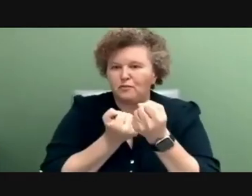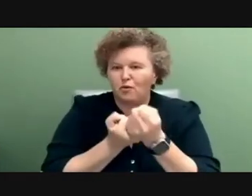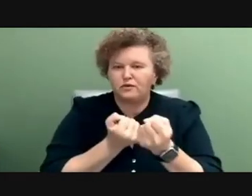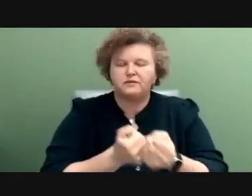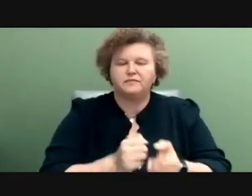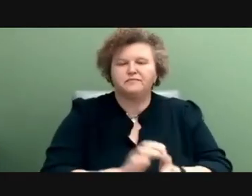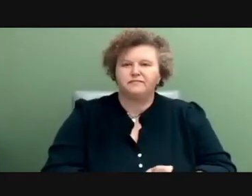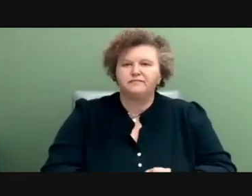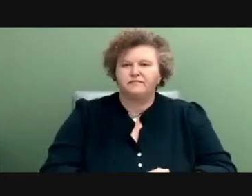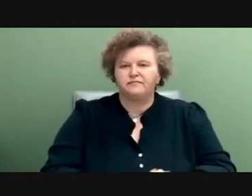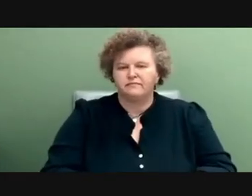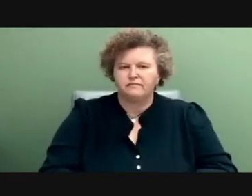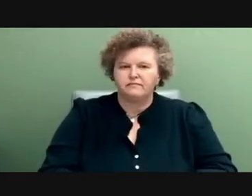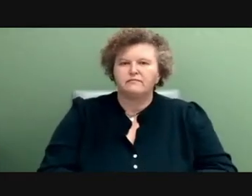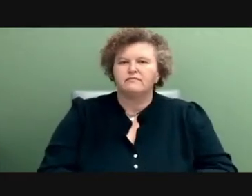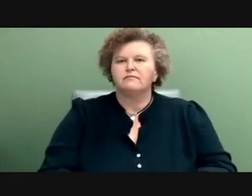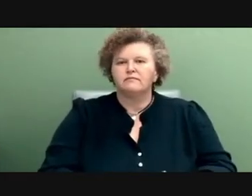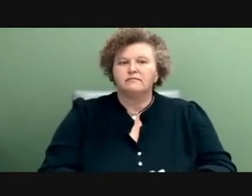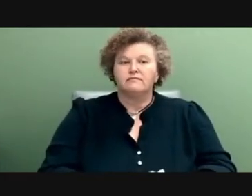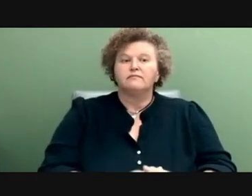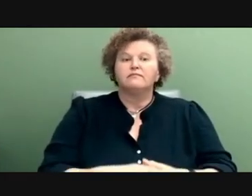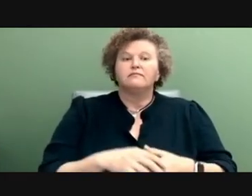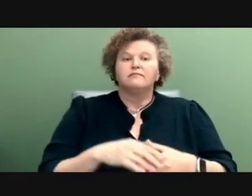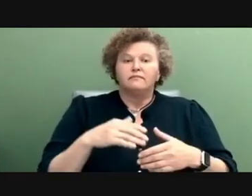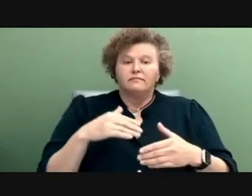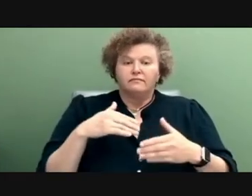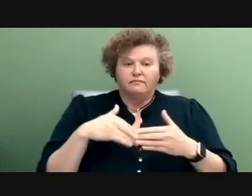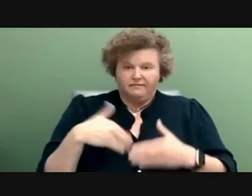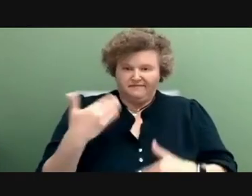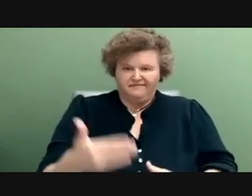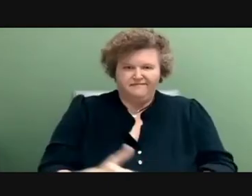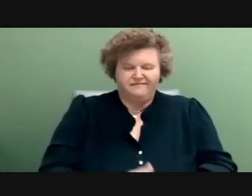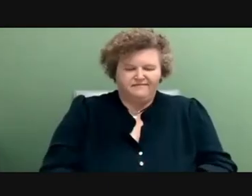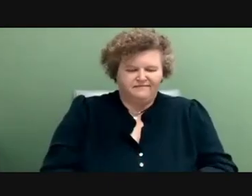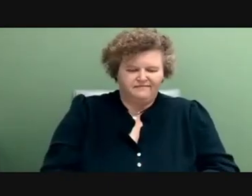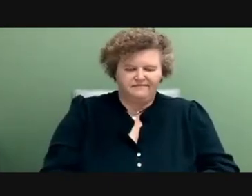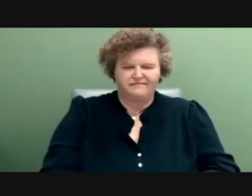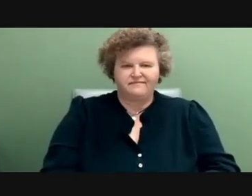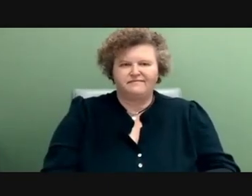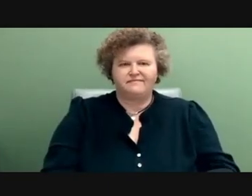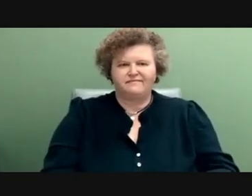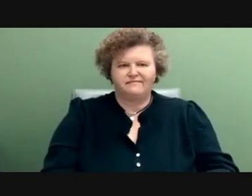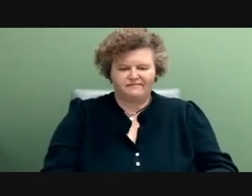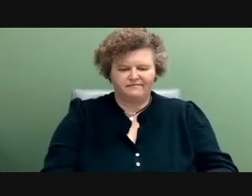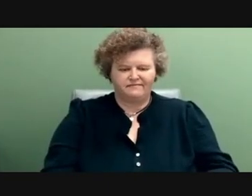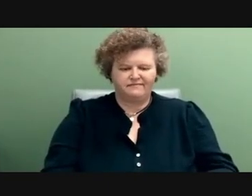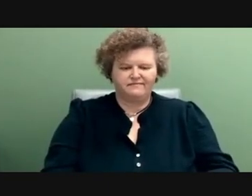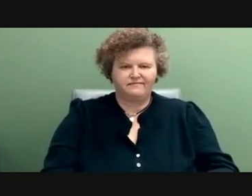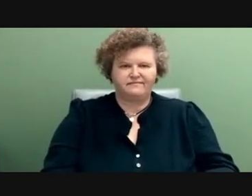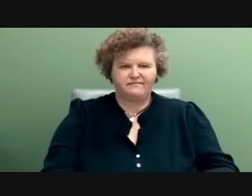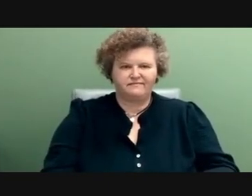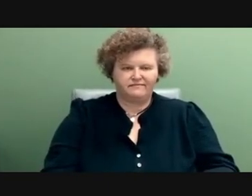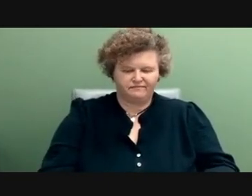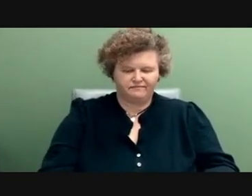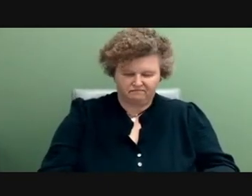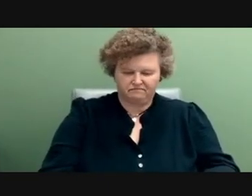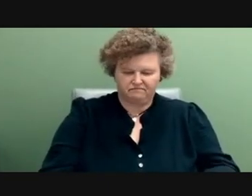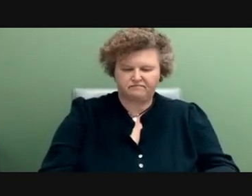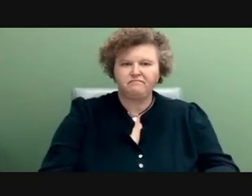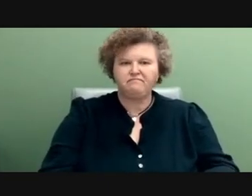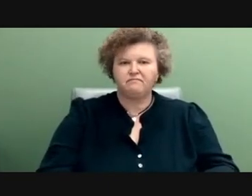this slide as far as having added support related with those developmental disabilities. And we can go on to the next slide.